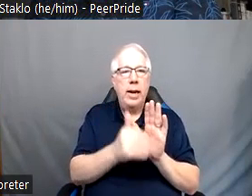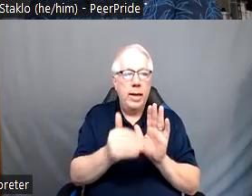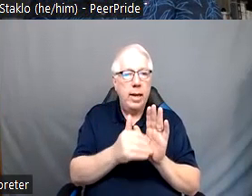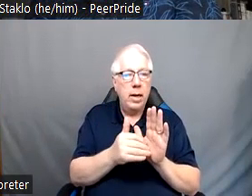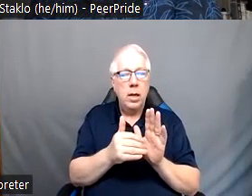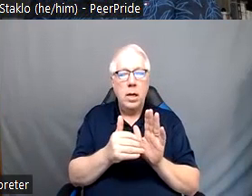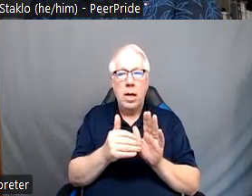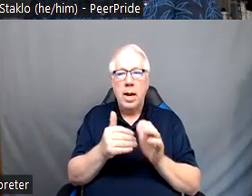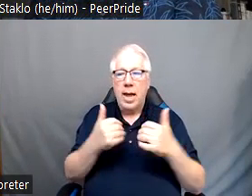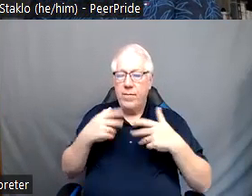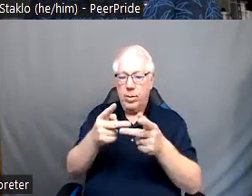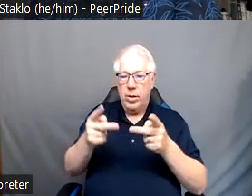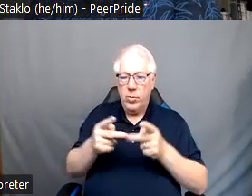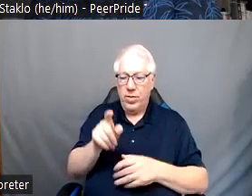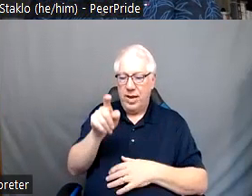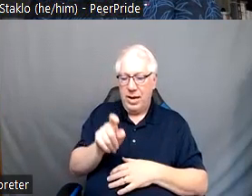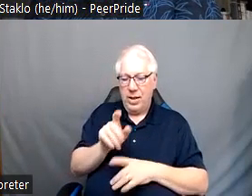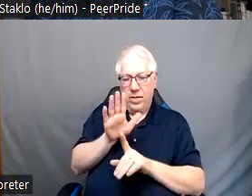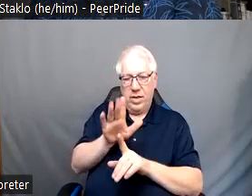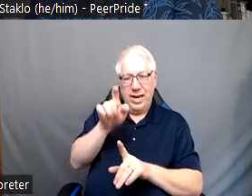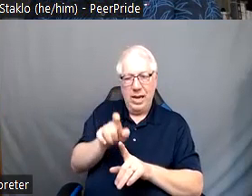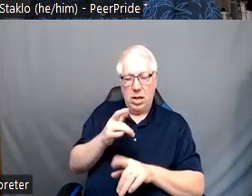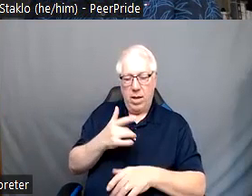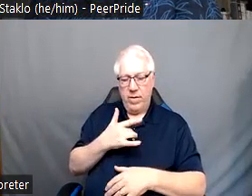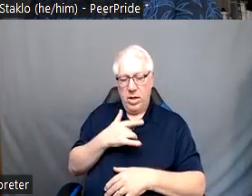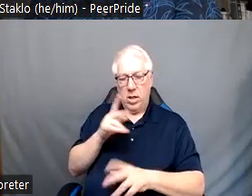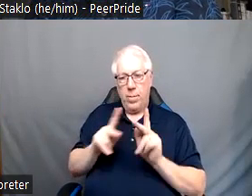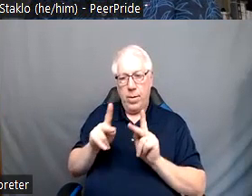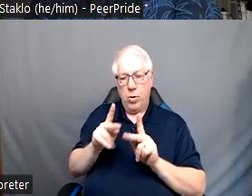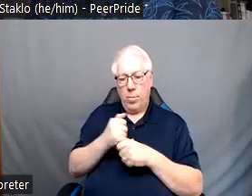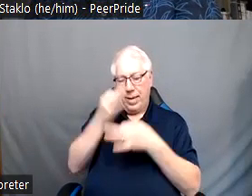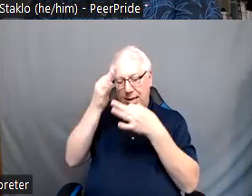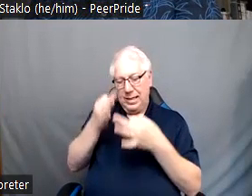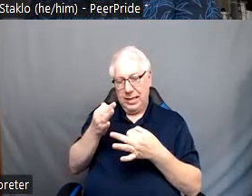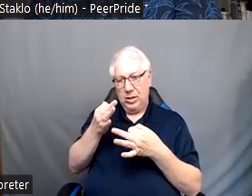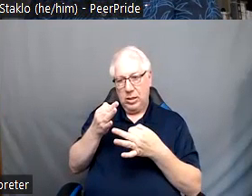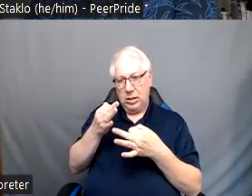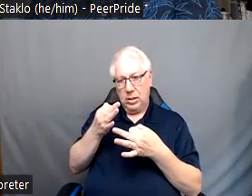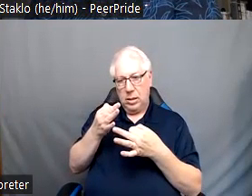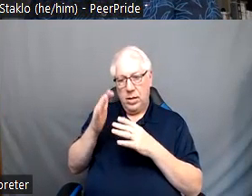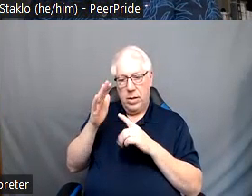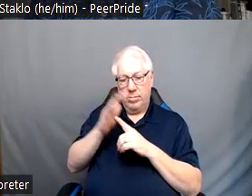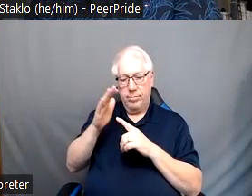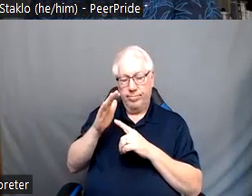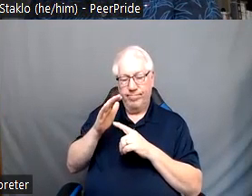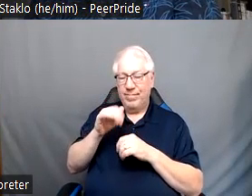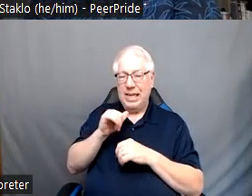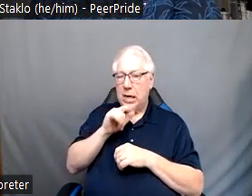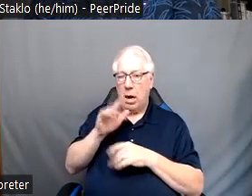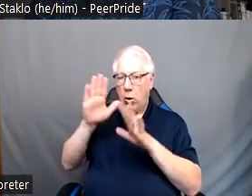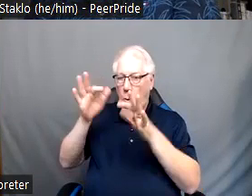where the needs and feelings of the people that are making decisions for them that are ultimately not great decisions for